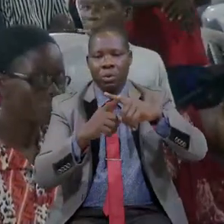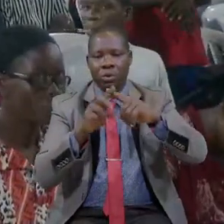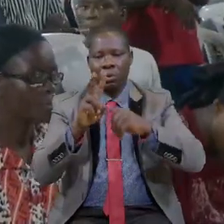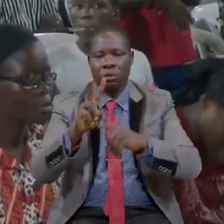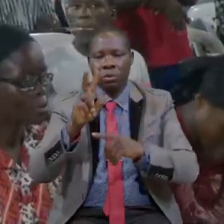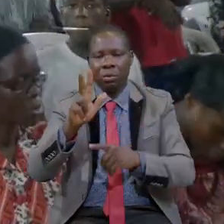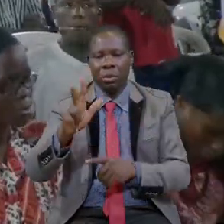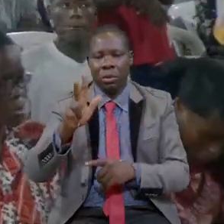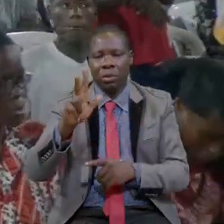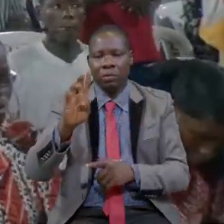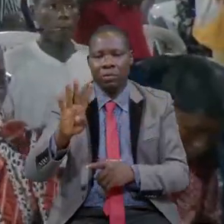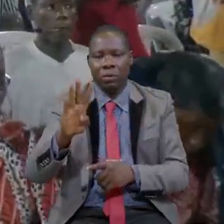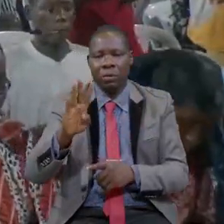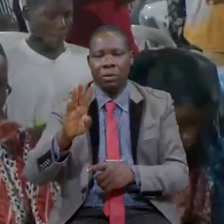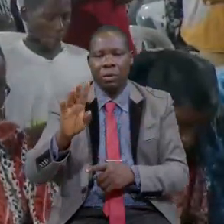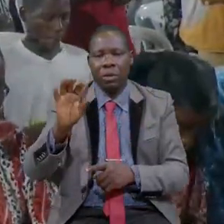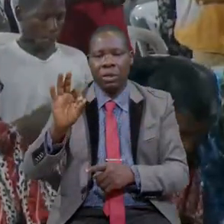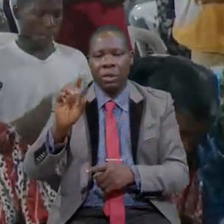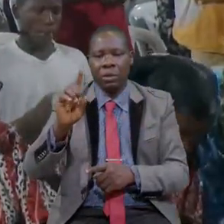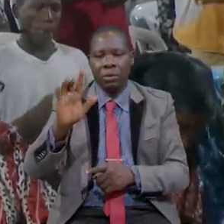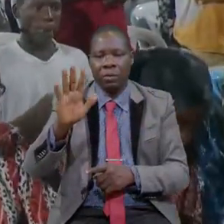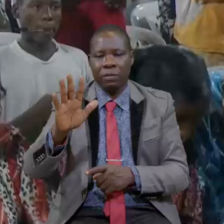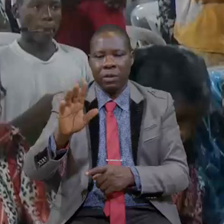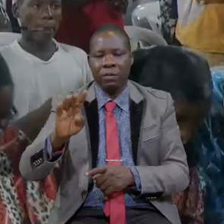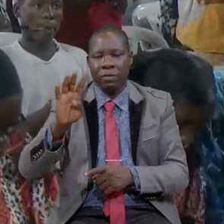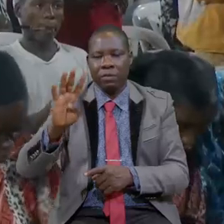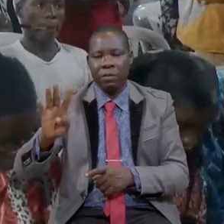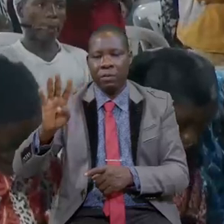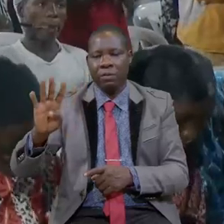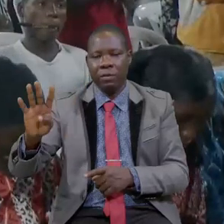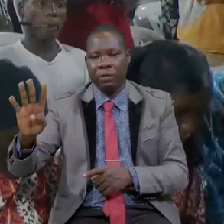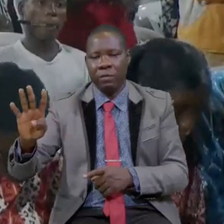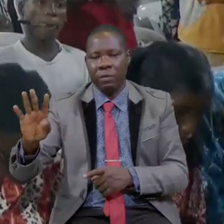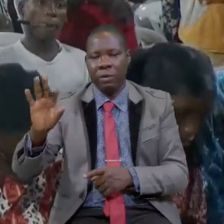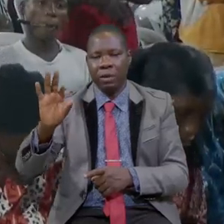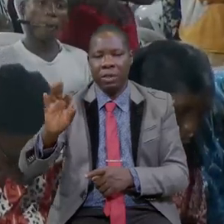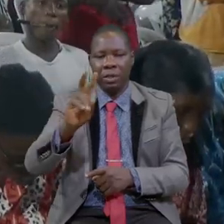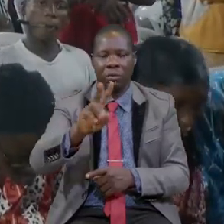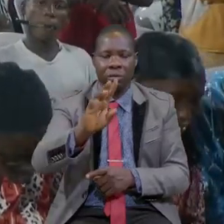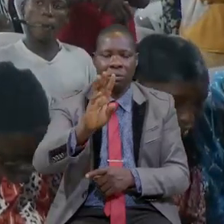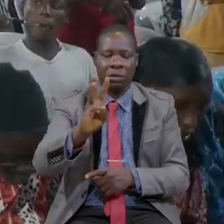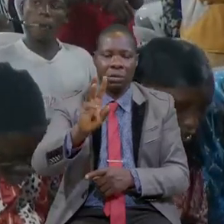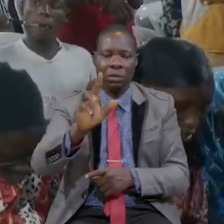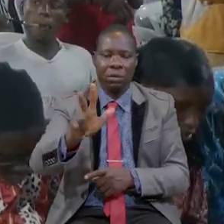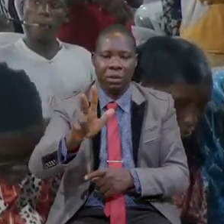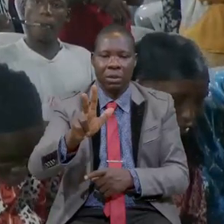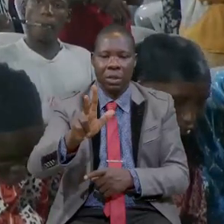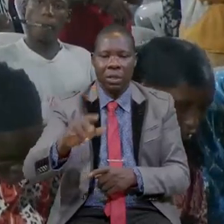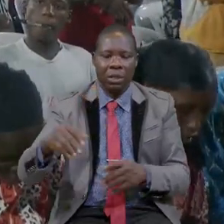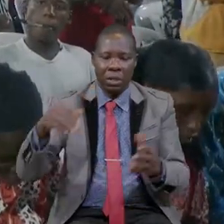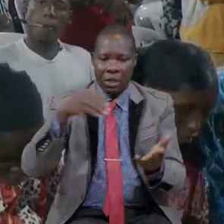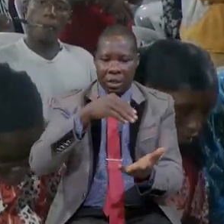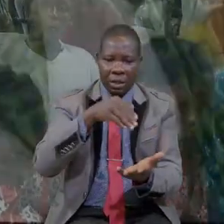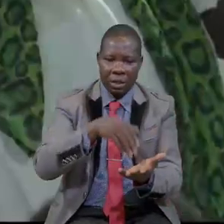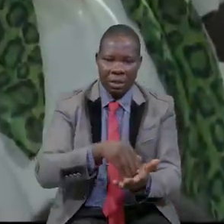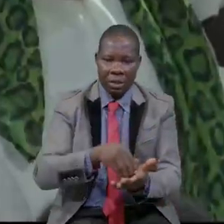92 63 I repeat plus 234